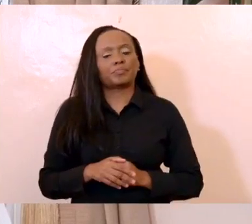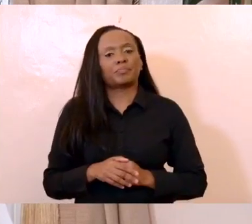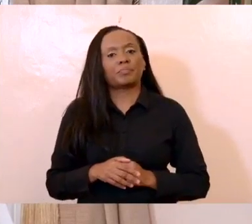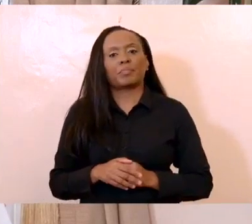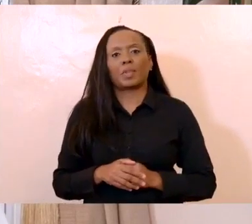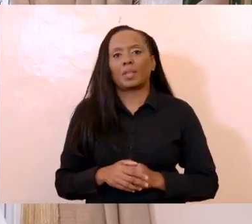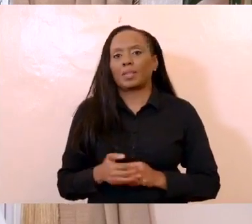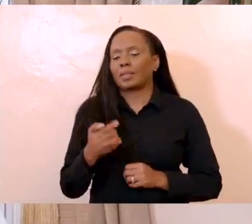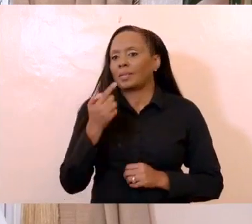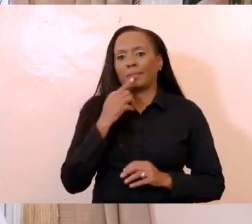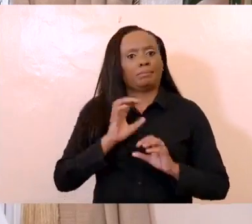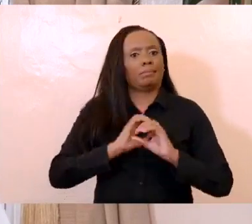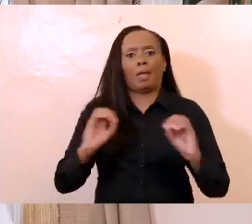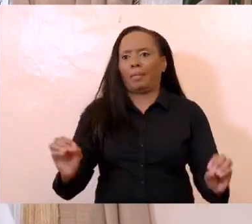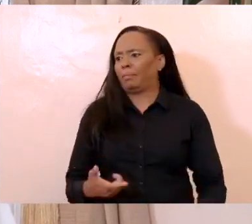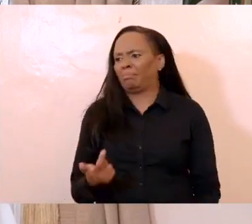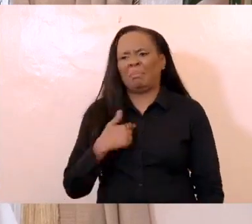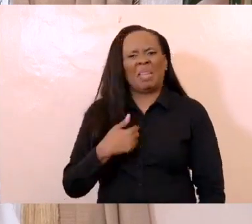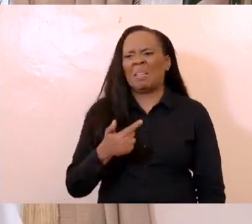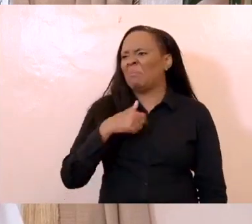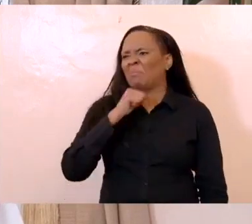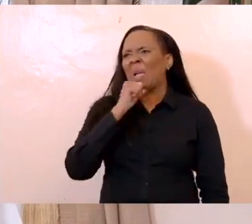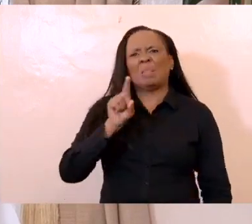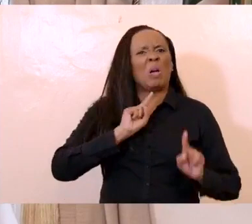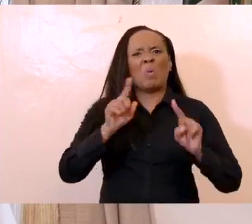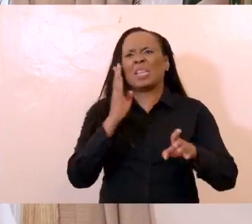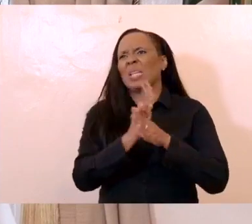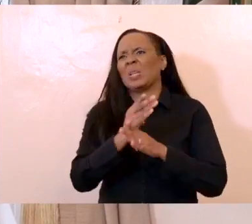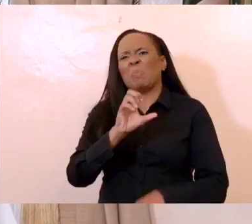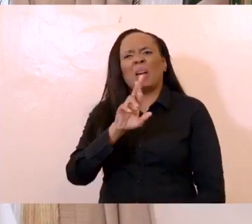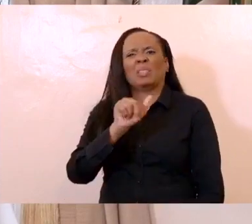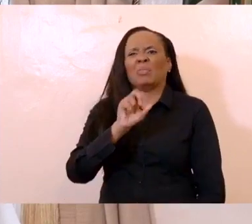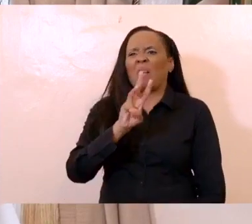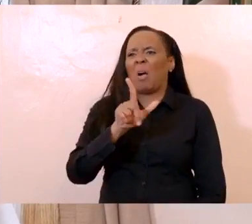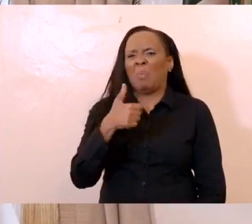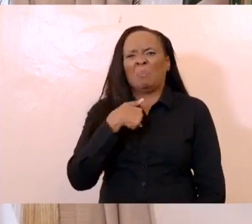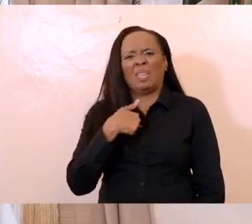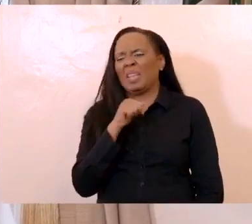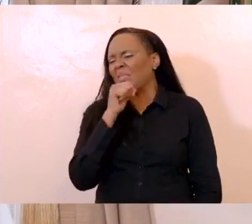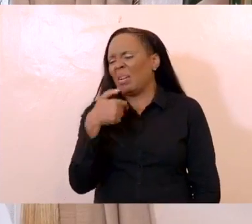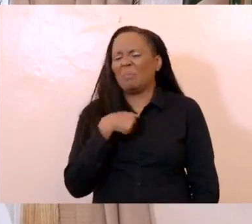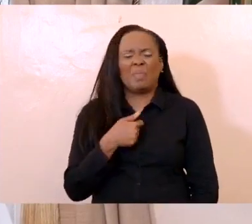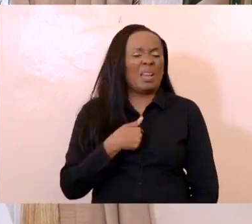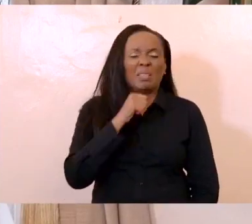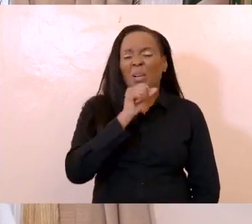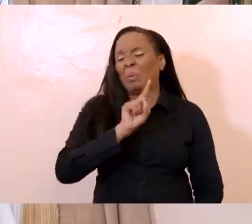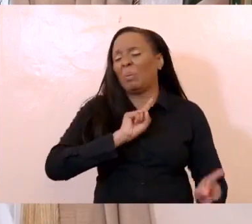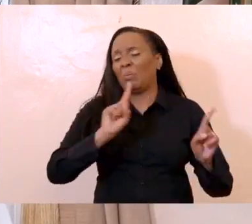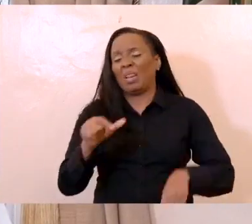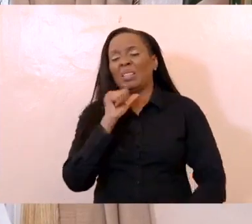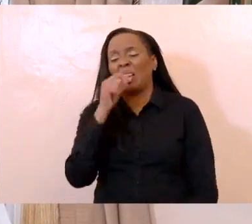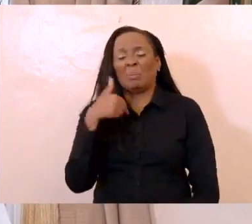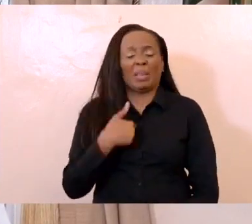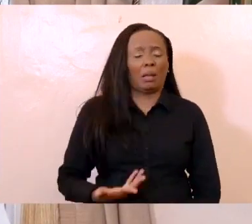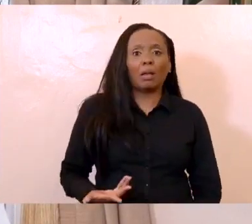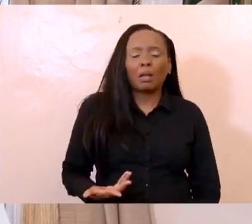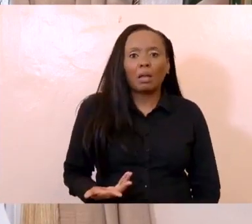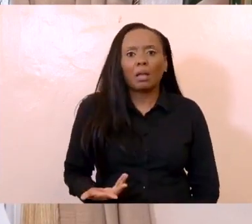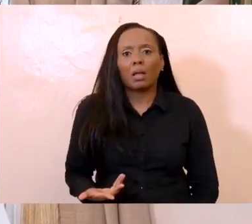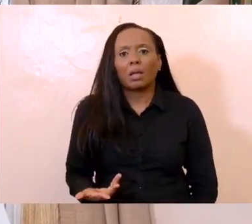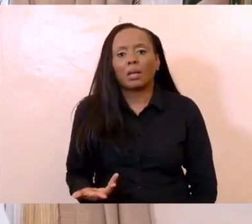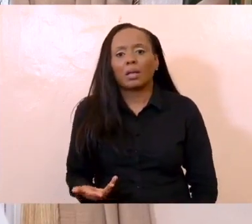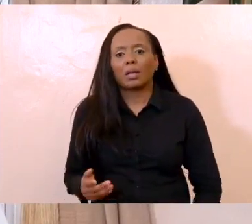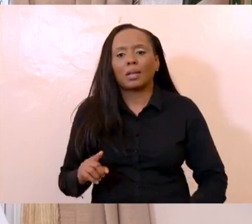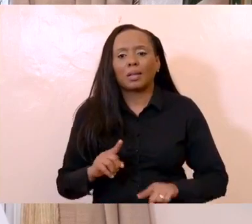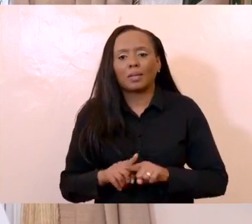mentioned nothing about it whatsoever to the persons doing the contact trace at first. And as we would tend to say, then